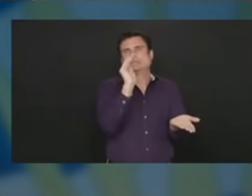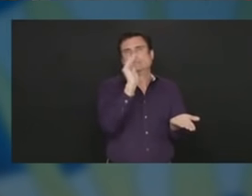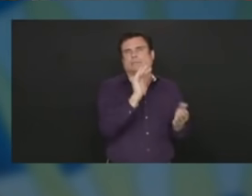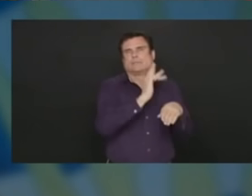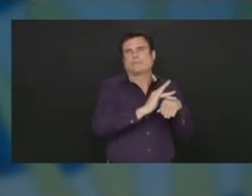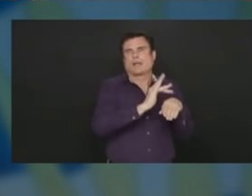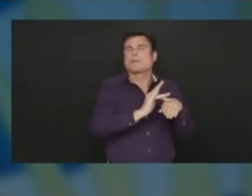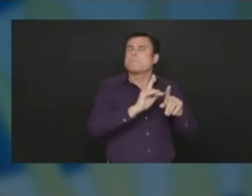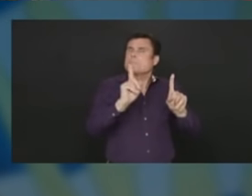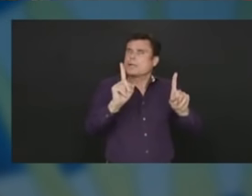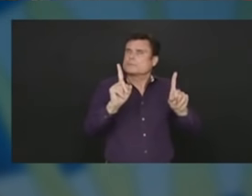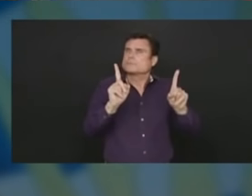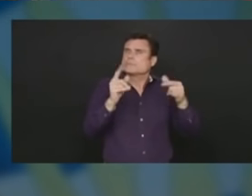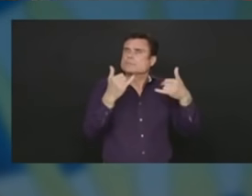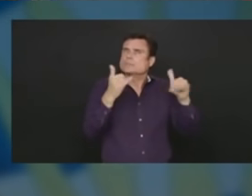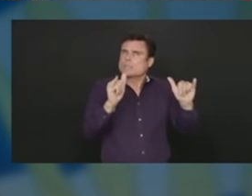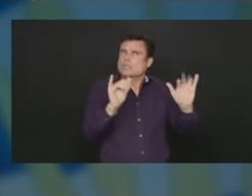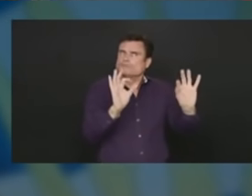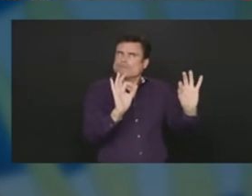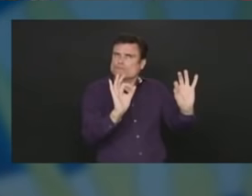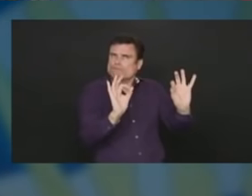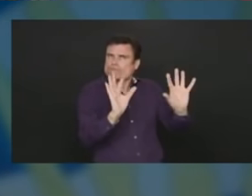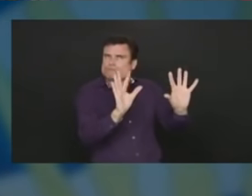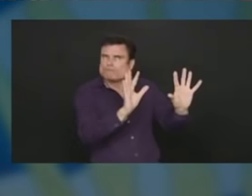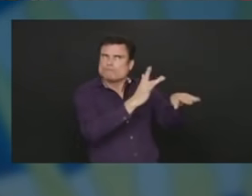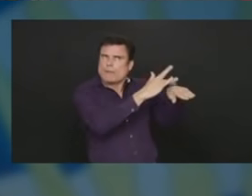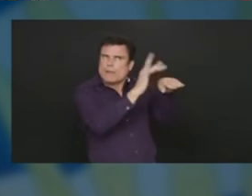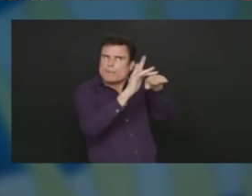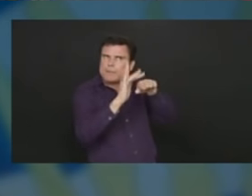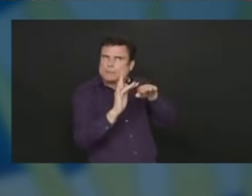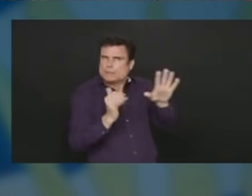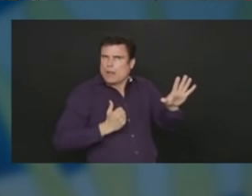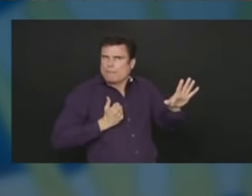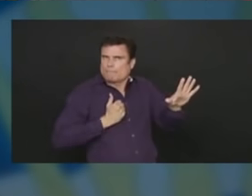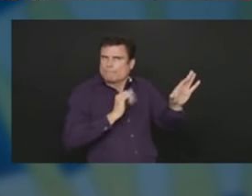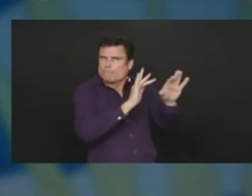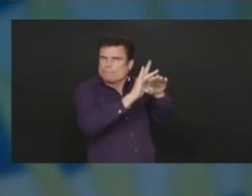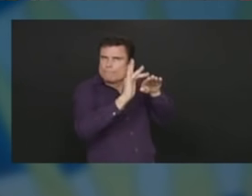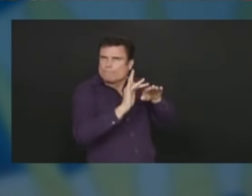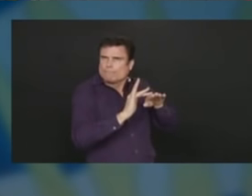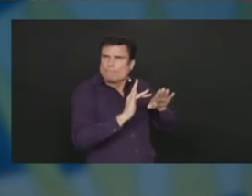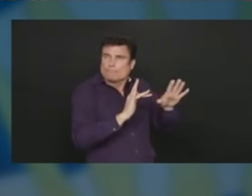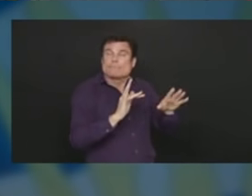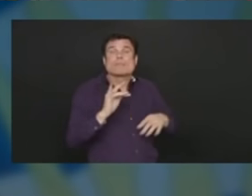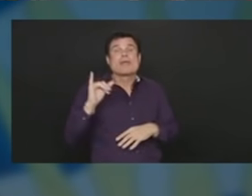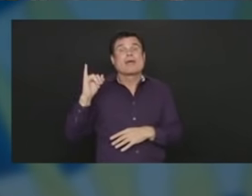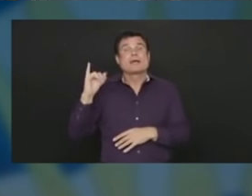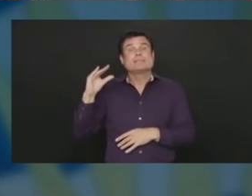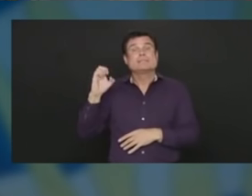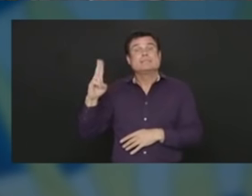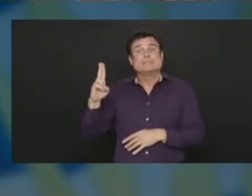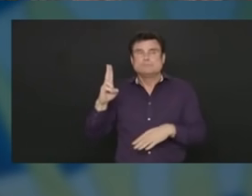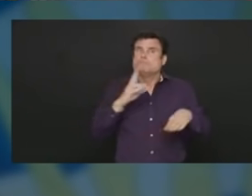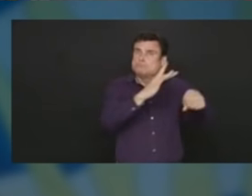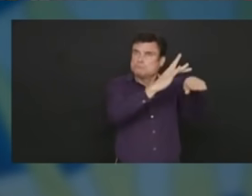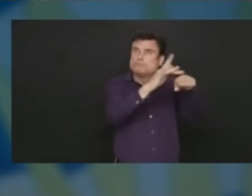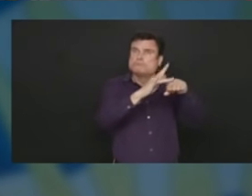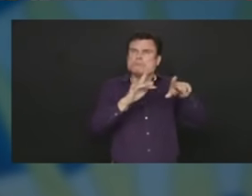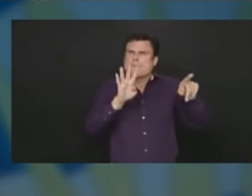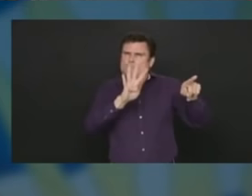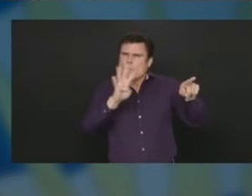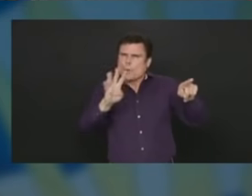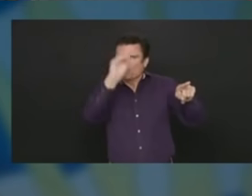occupancy rate of about 44%, so 390 total vacant critical care beds. You see in the two categories there that we have